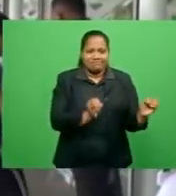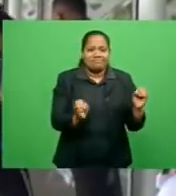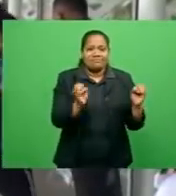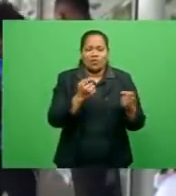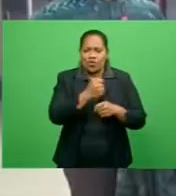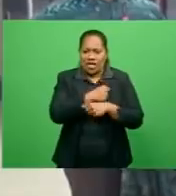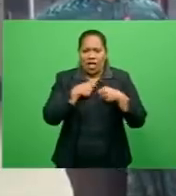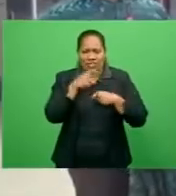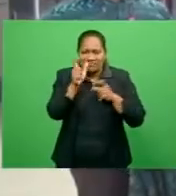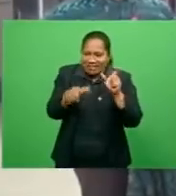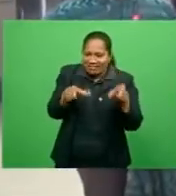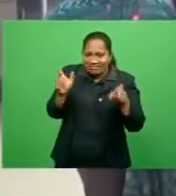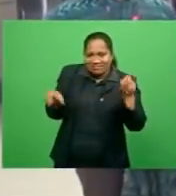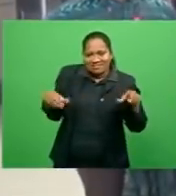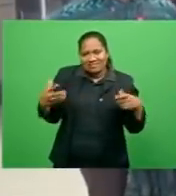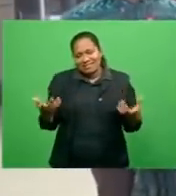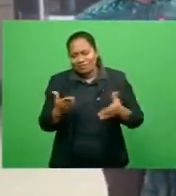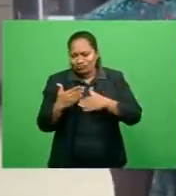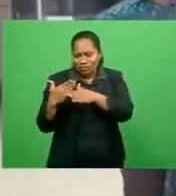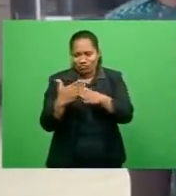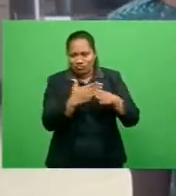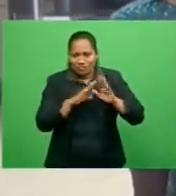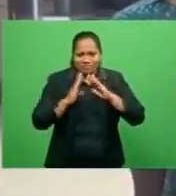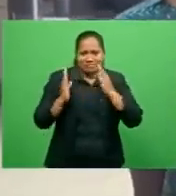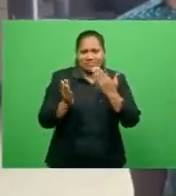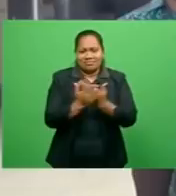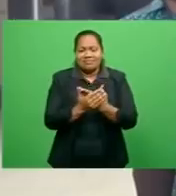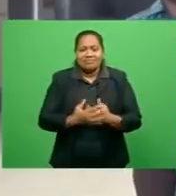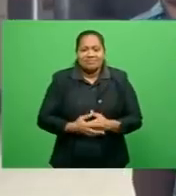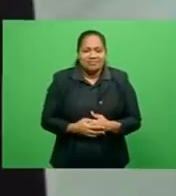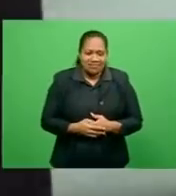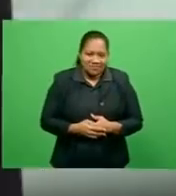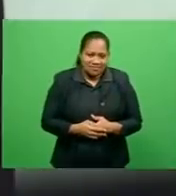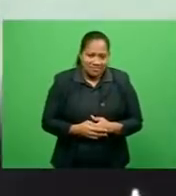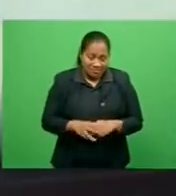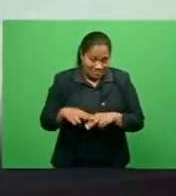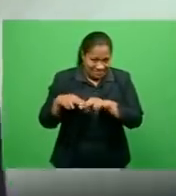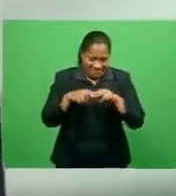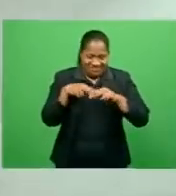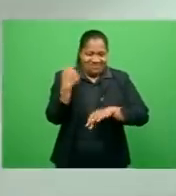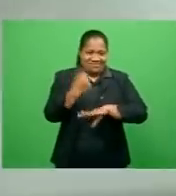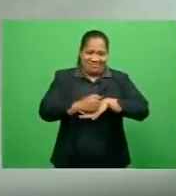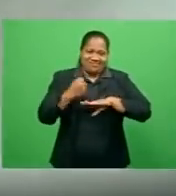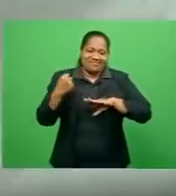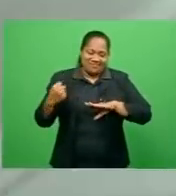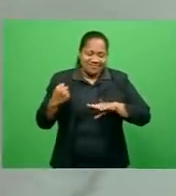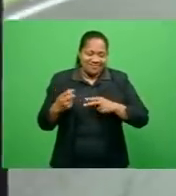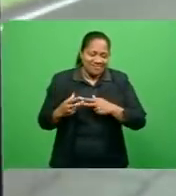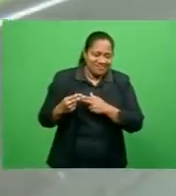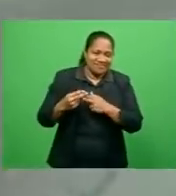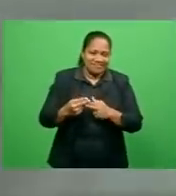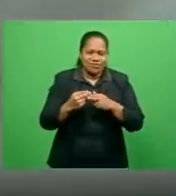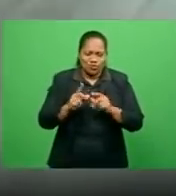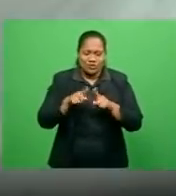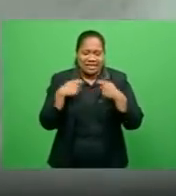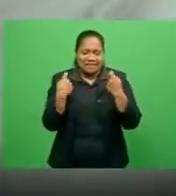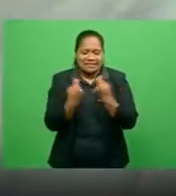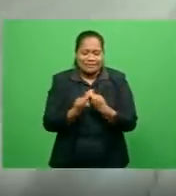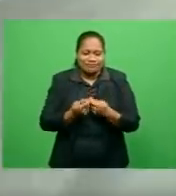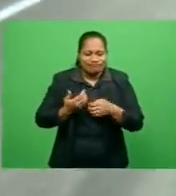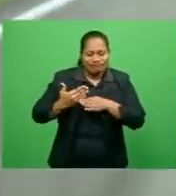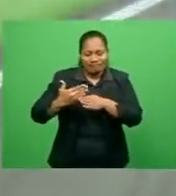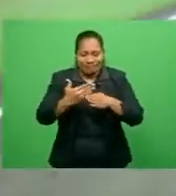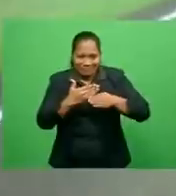stakeholders, FAL, CAF and the Fiji government. And it was a good team effort all around,